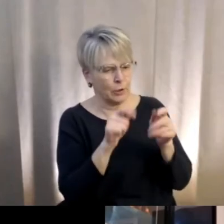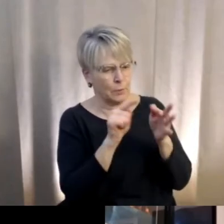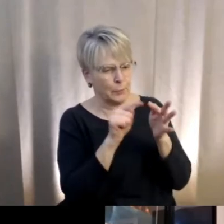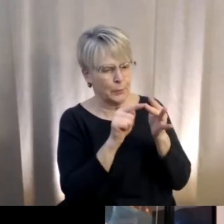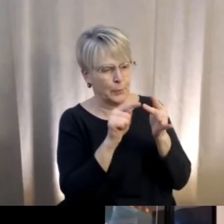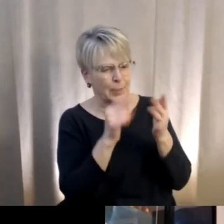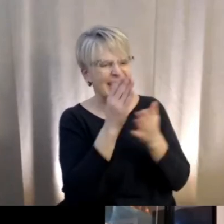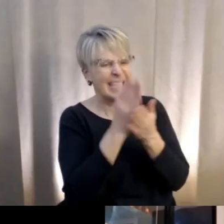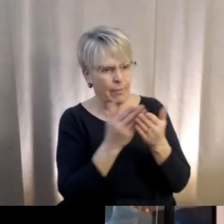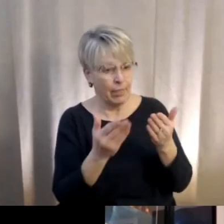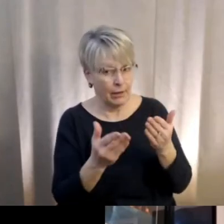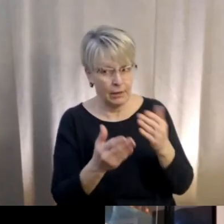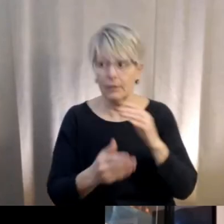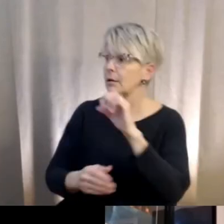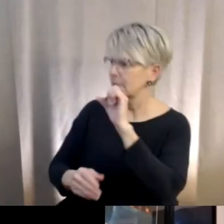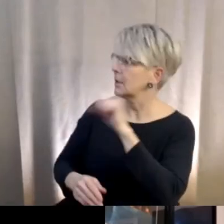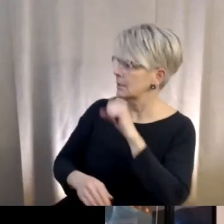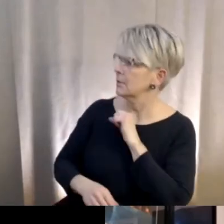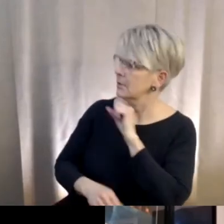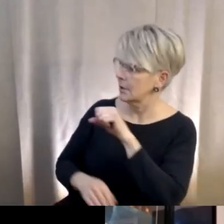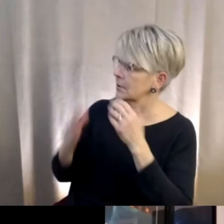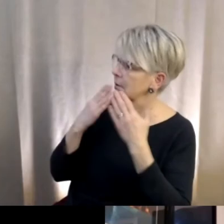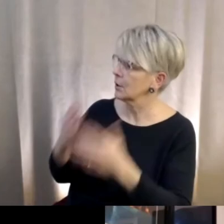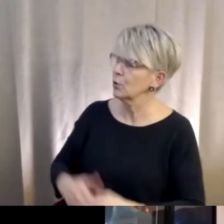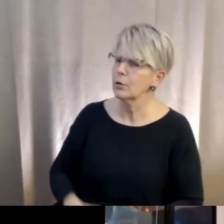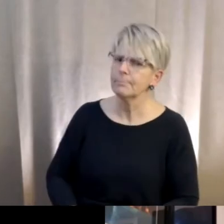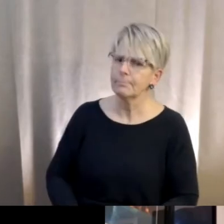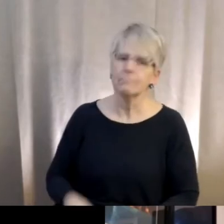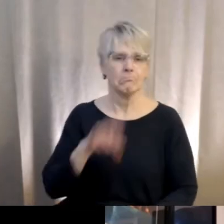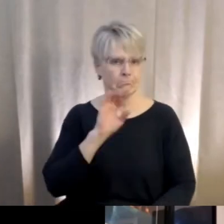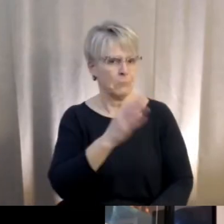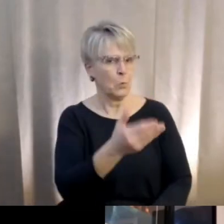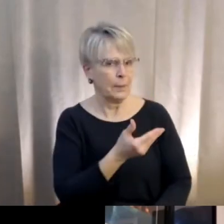that make sense? Yes, sir. Yeah, thank you. You're welcome.